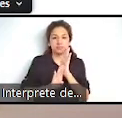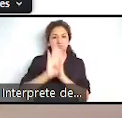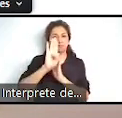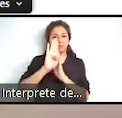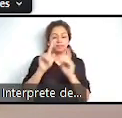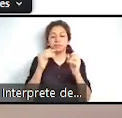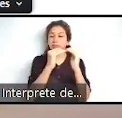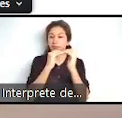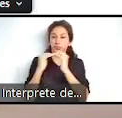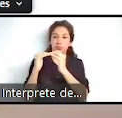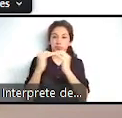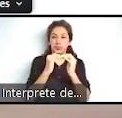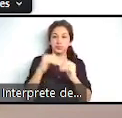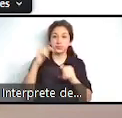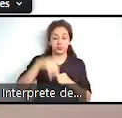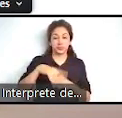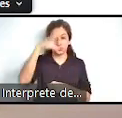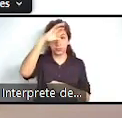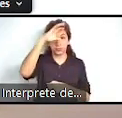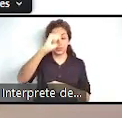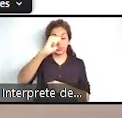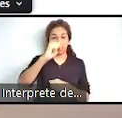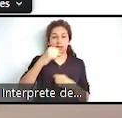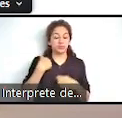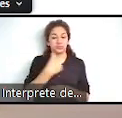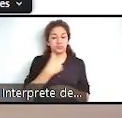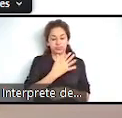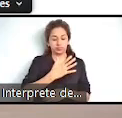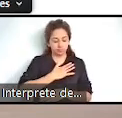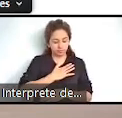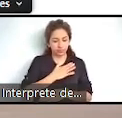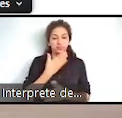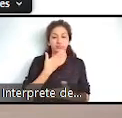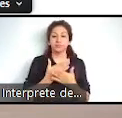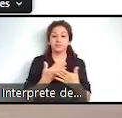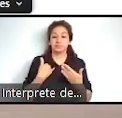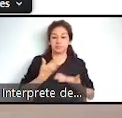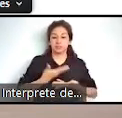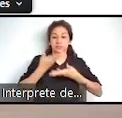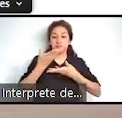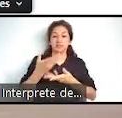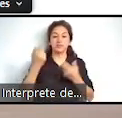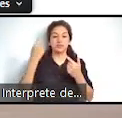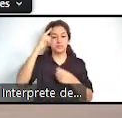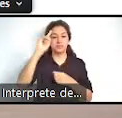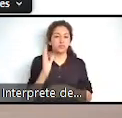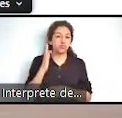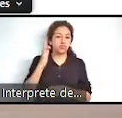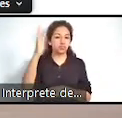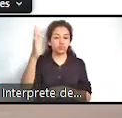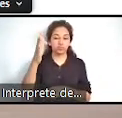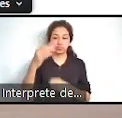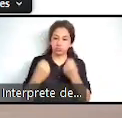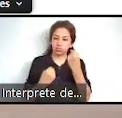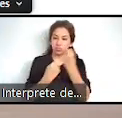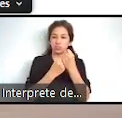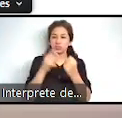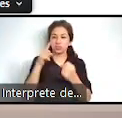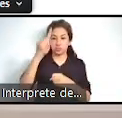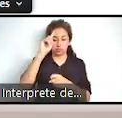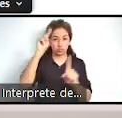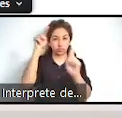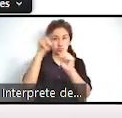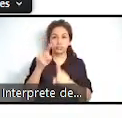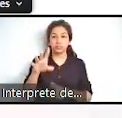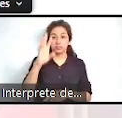prosperous and equal equitable societies for the embassy of sweden has been a great pro honor to work in